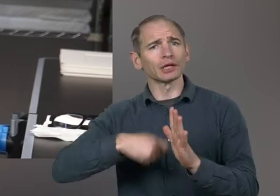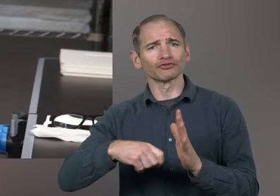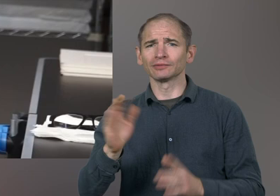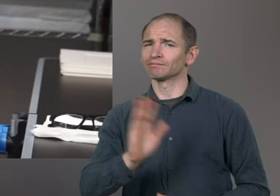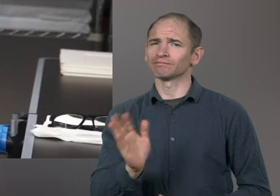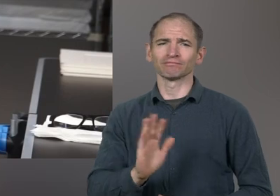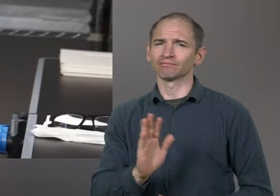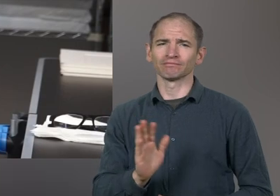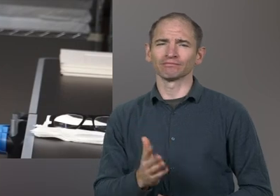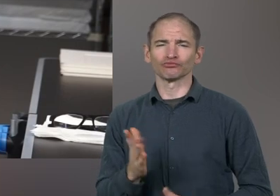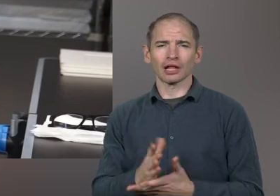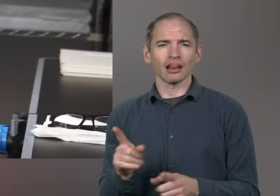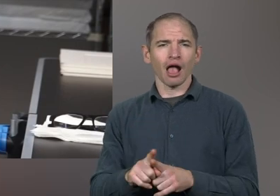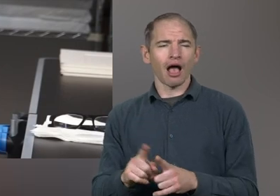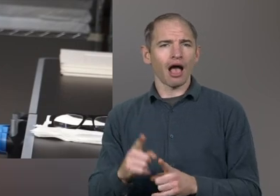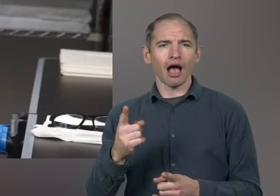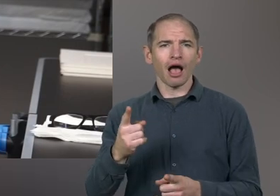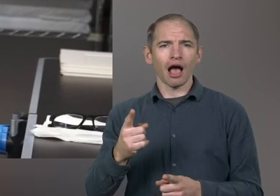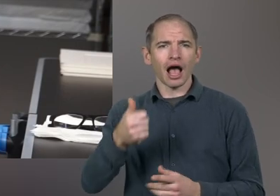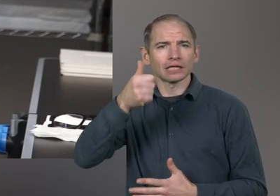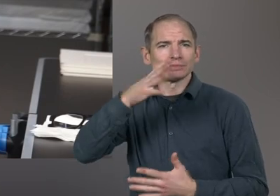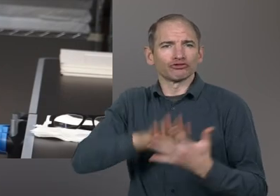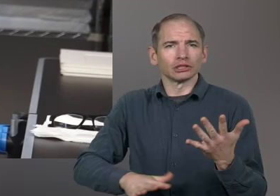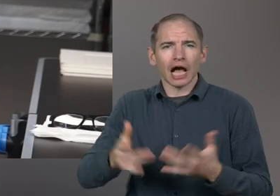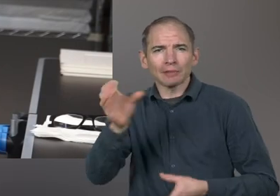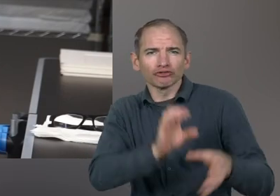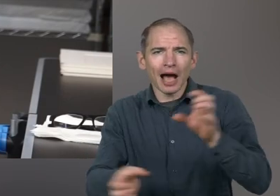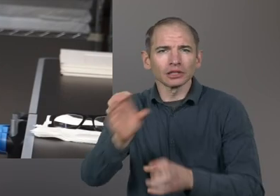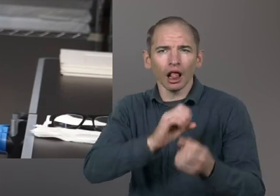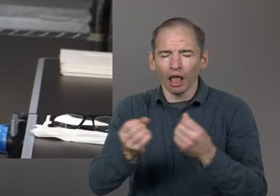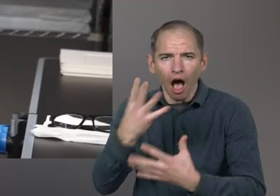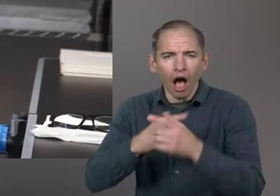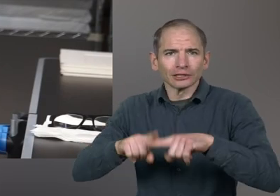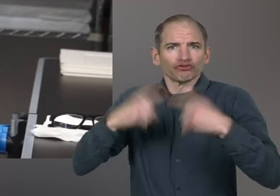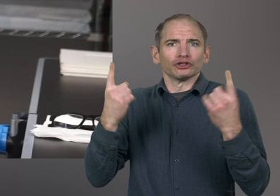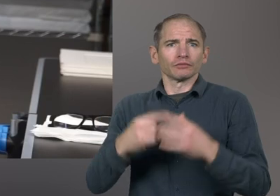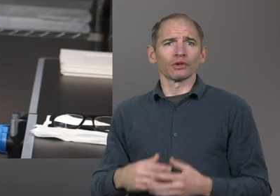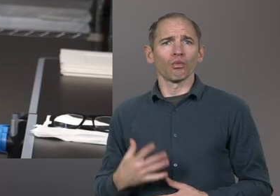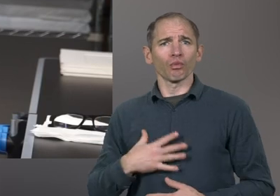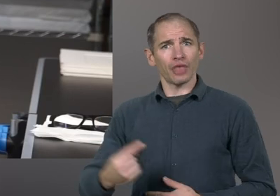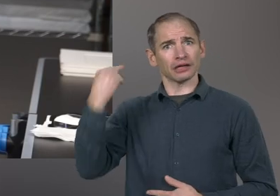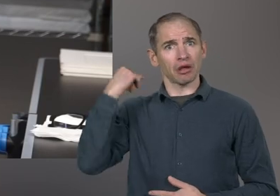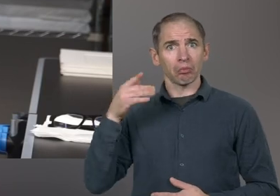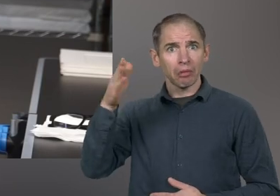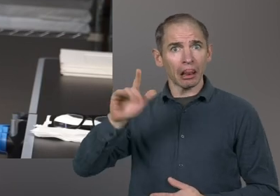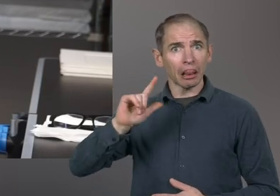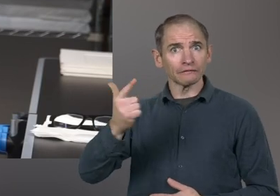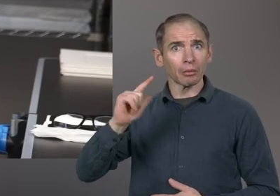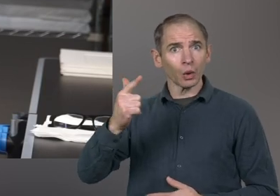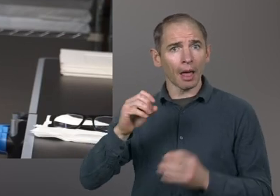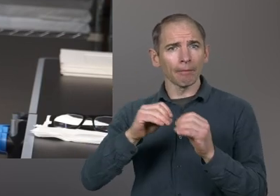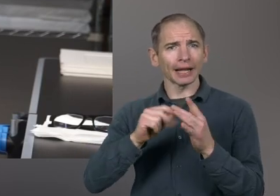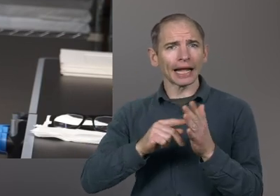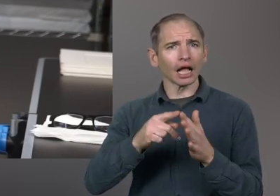as a kind of documentary trope. It was always going to be an experiential piece. And at that time, it wasn't going to be part of the Liverpool Biennale. Bryan